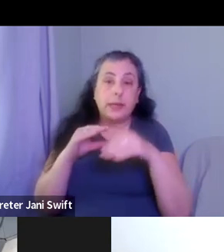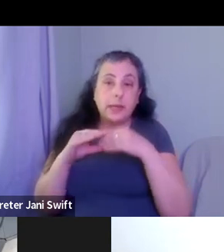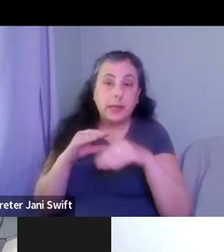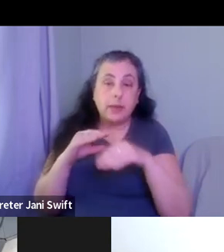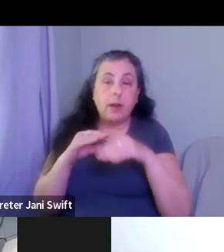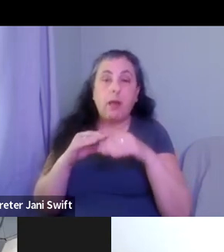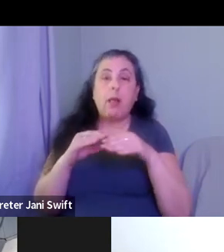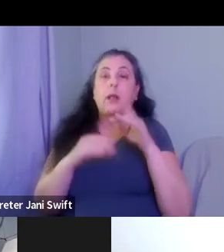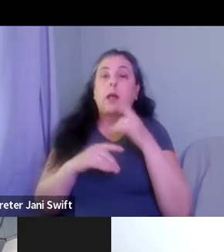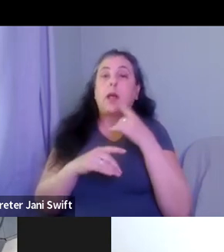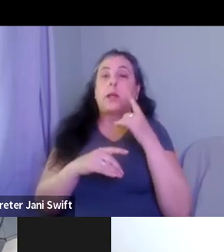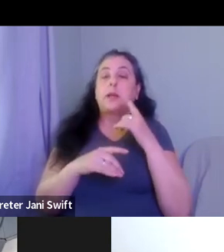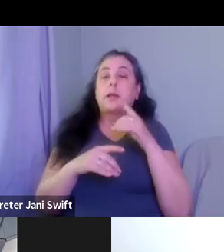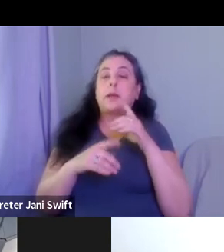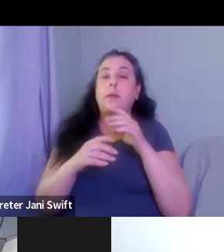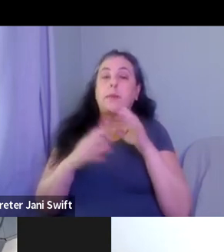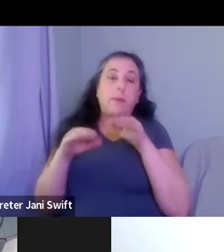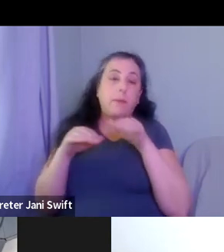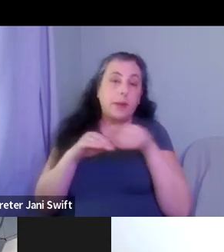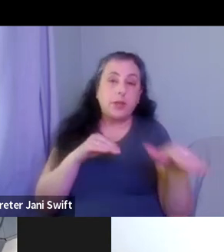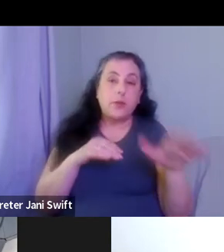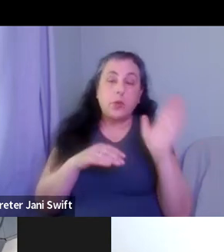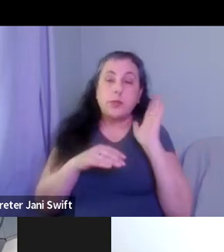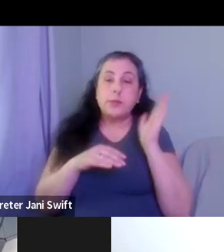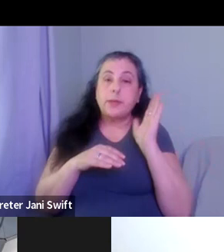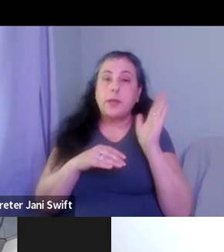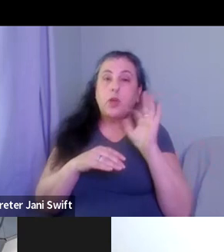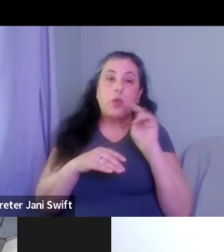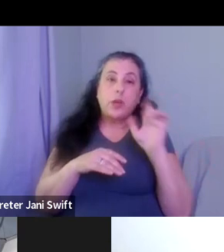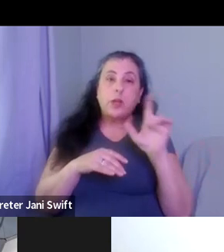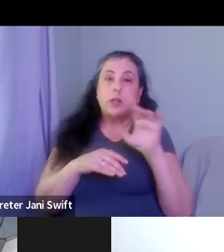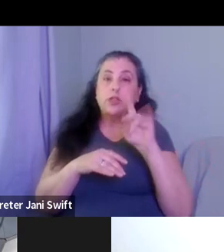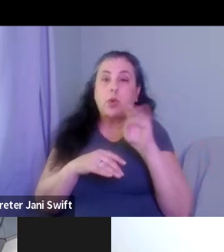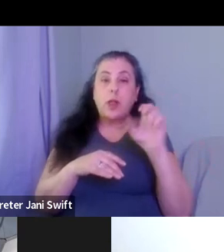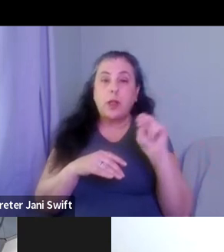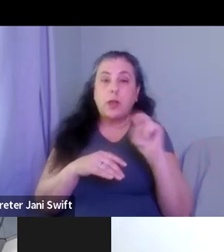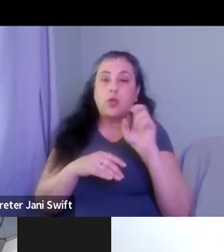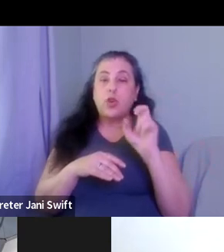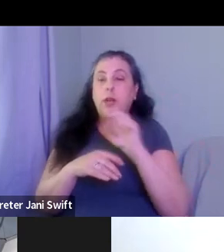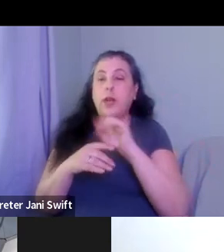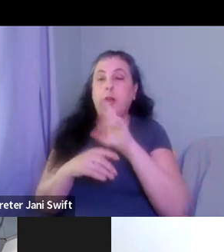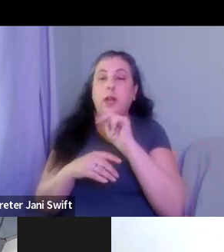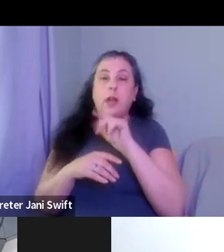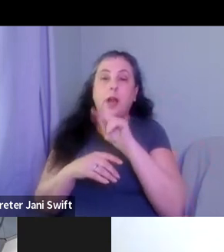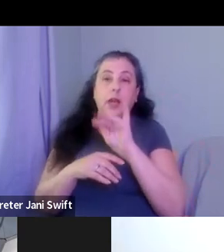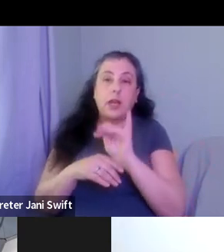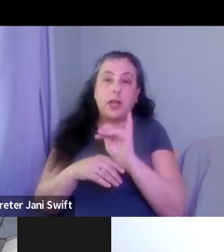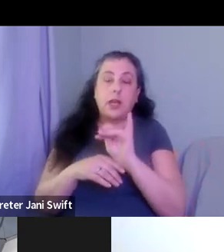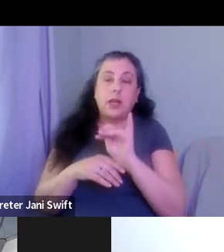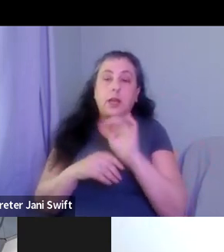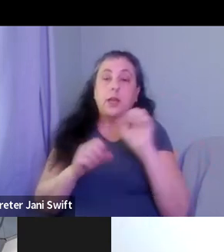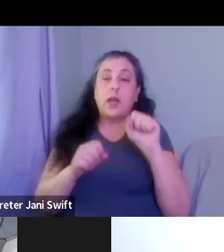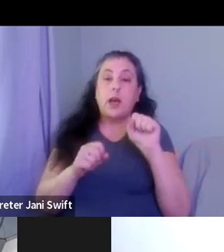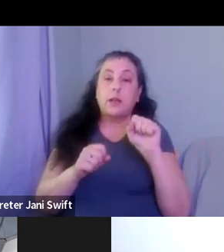happy to help out. But now I'm going to pass it off to our speakers. We have Rachel, JoEllen, Raeghn, and Nataki. And